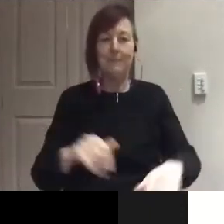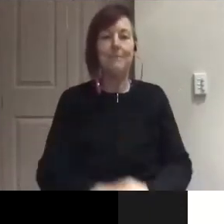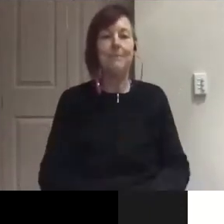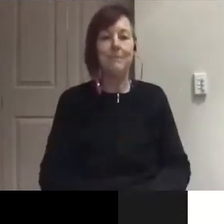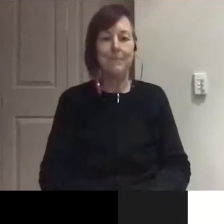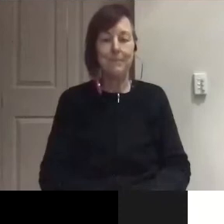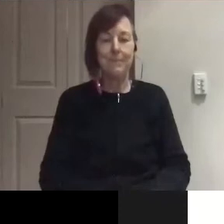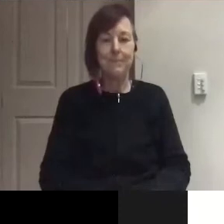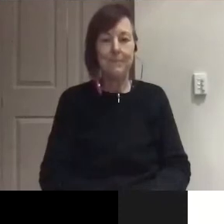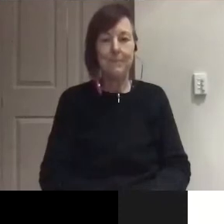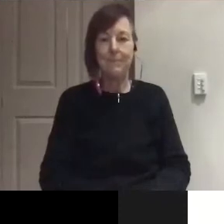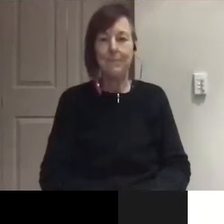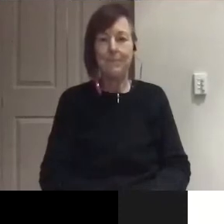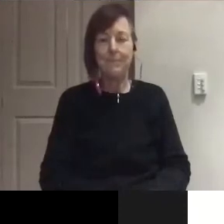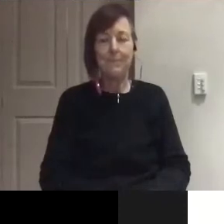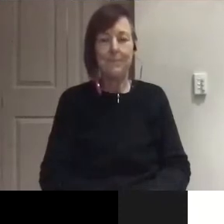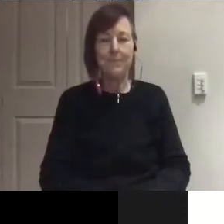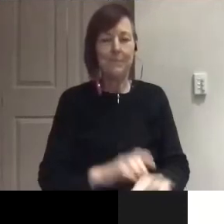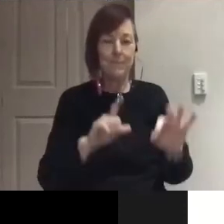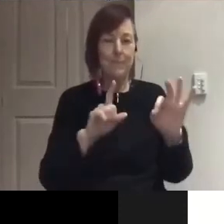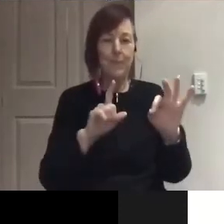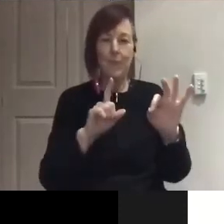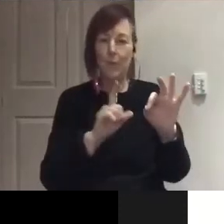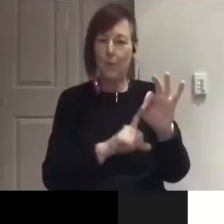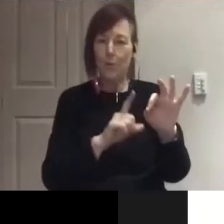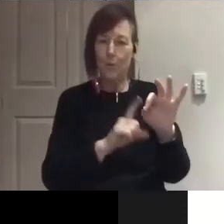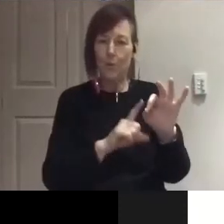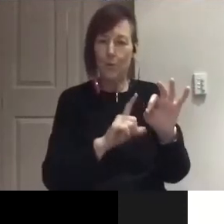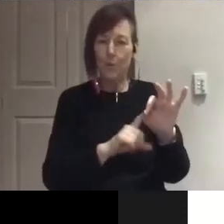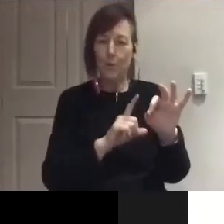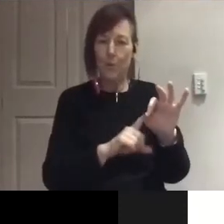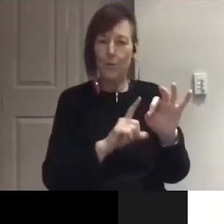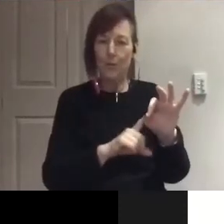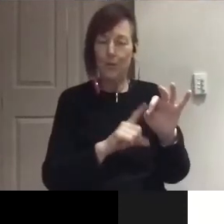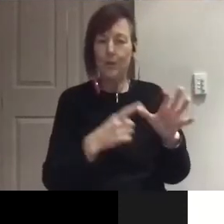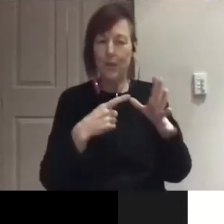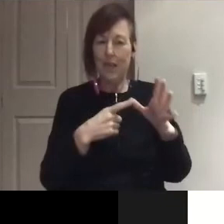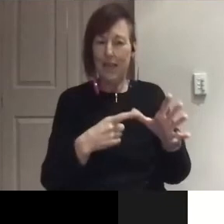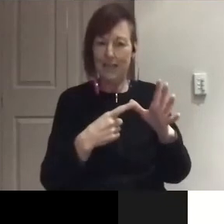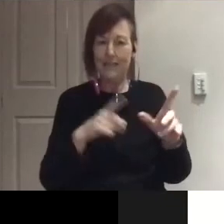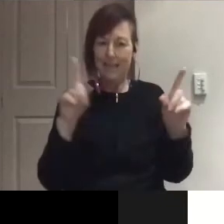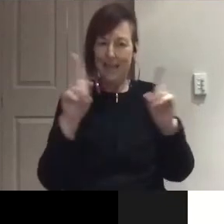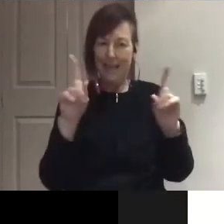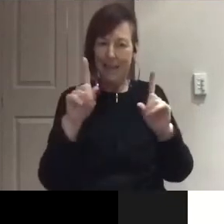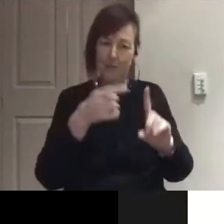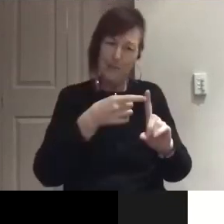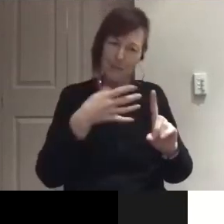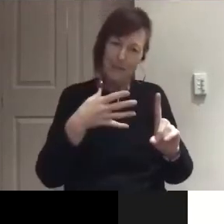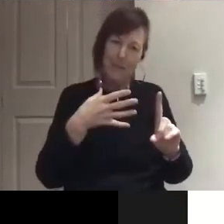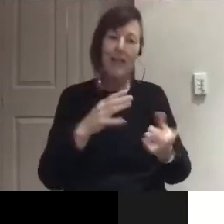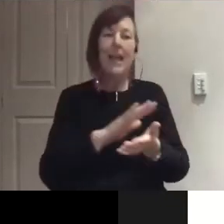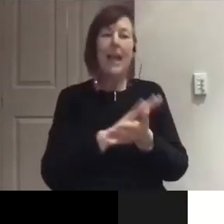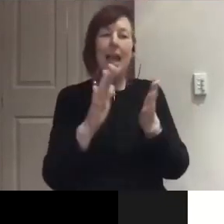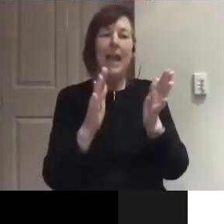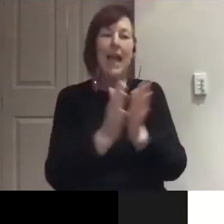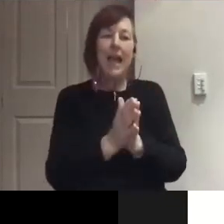The question there in relation to, I'll answer this question in relation to the specific question is, how are the schools under stop and